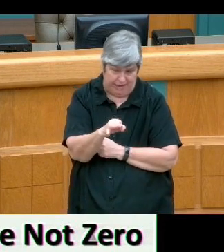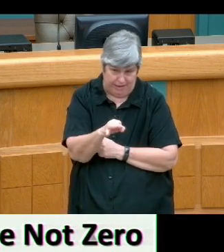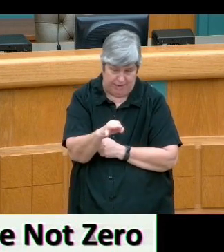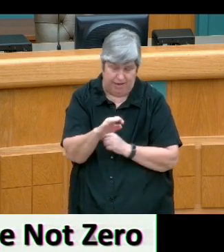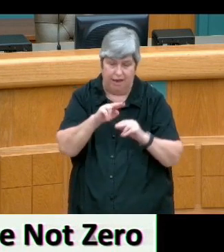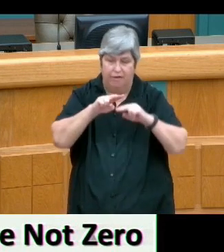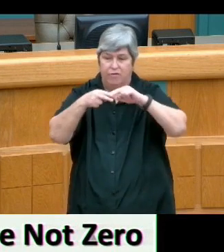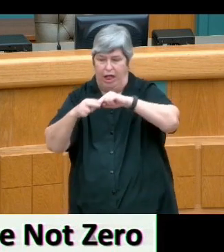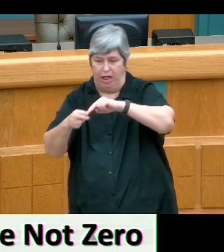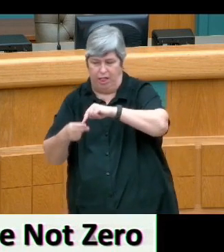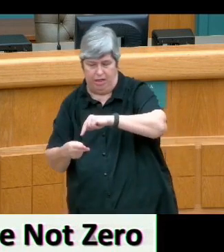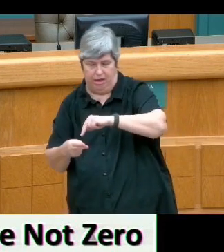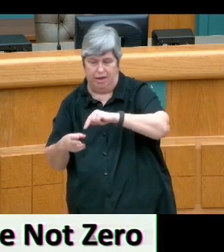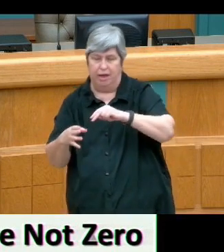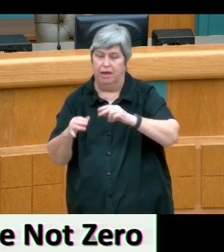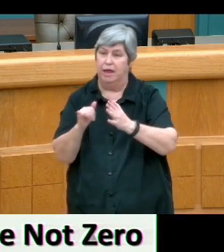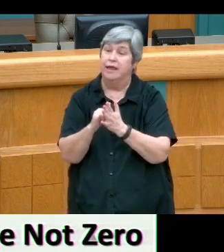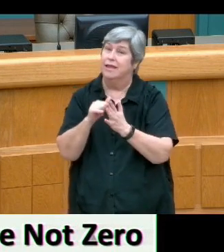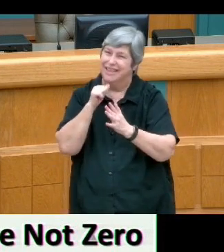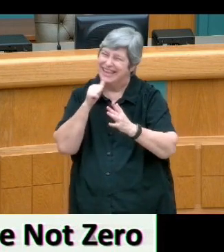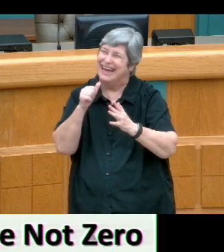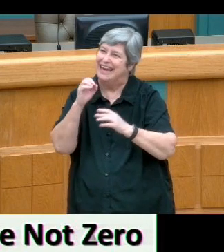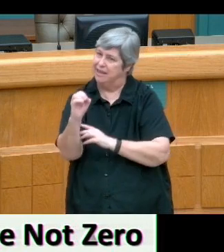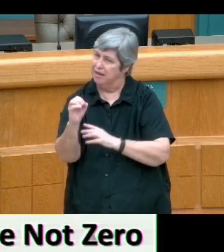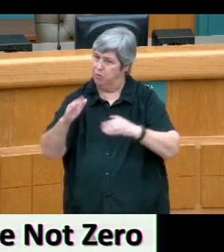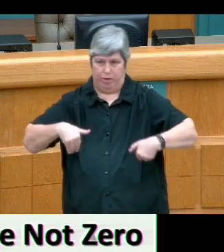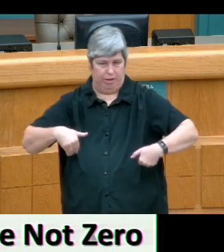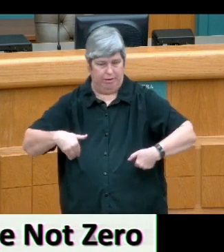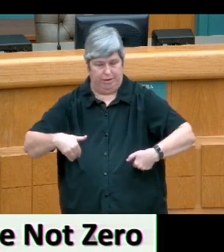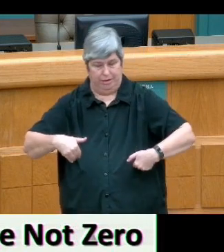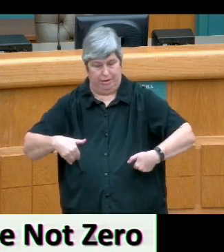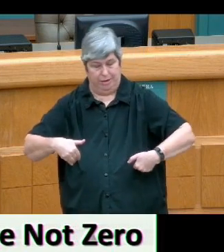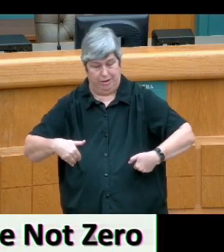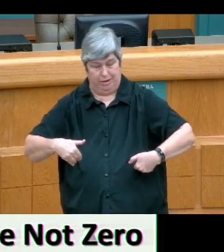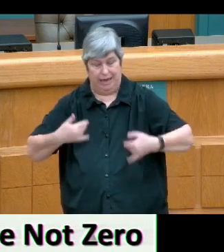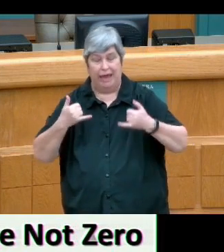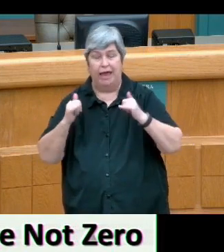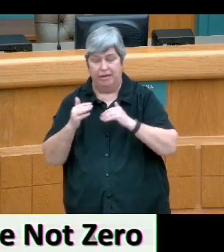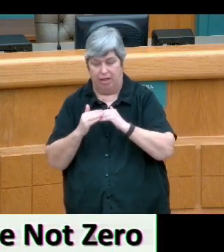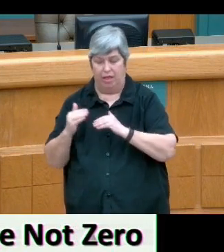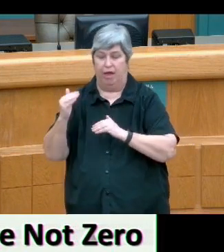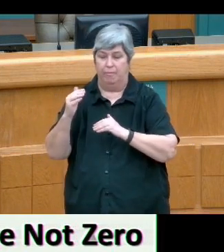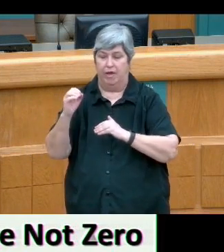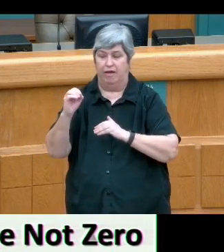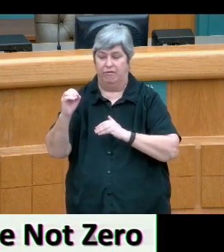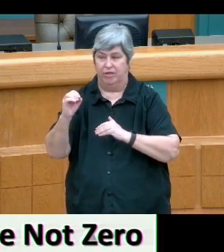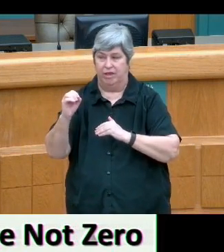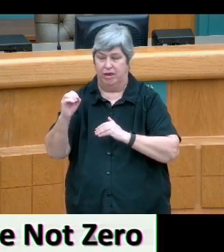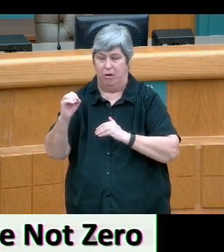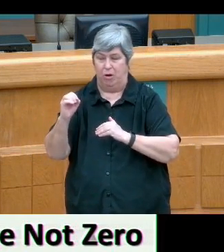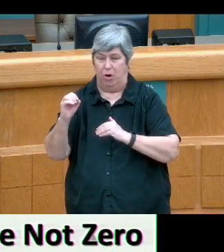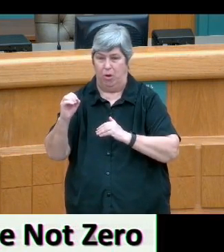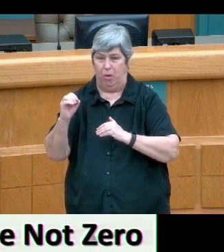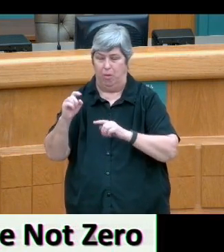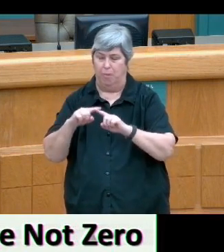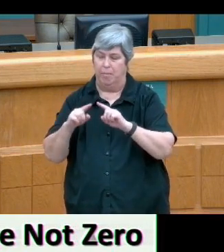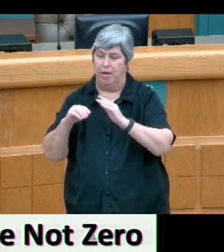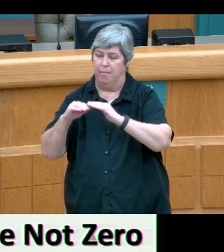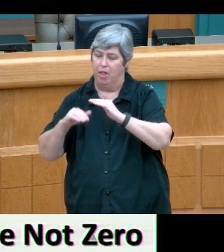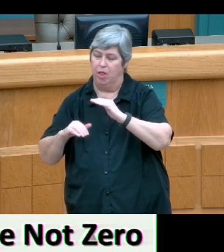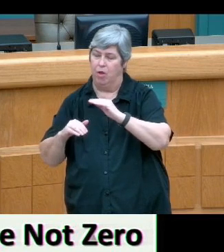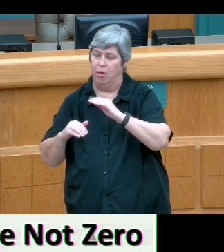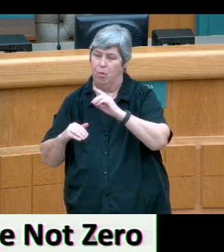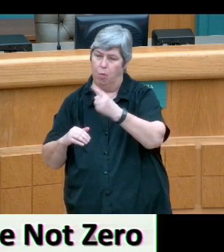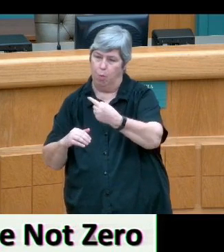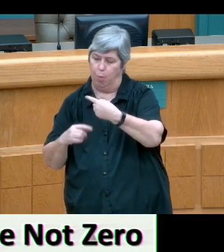key thing here right now is that it's not 0. It's somewhere above 0 and below 1. And we want to be careful